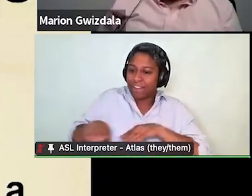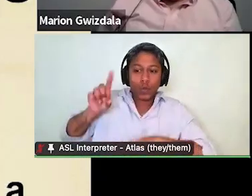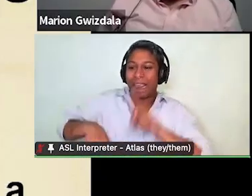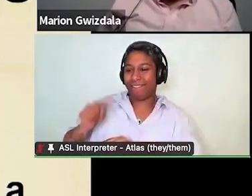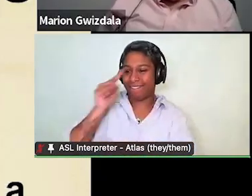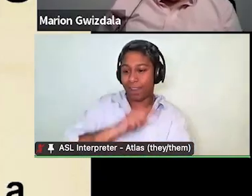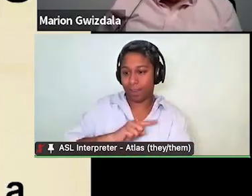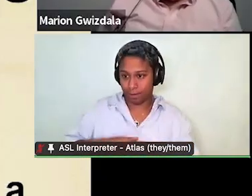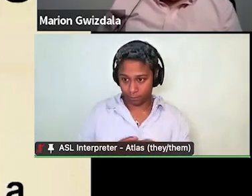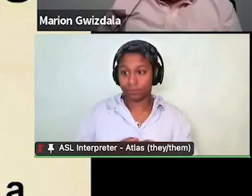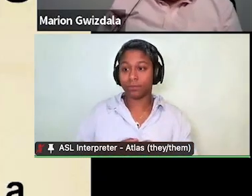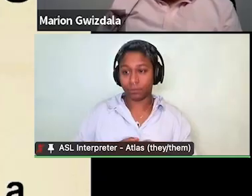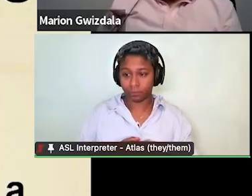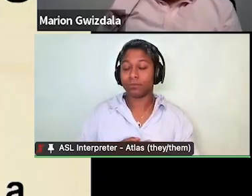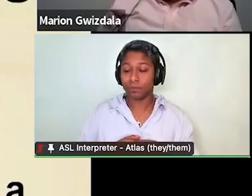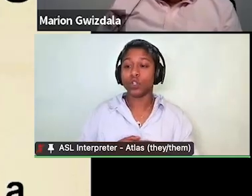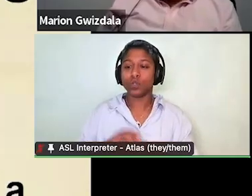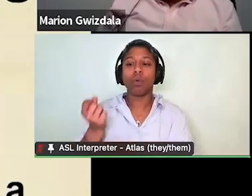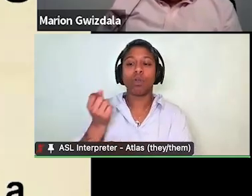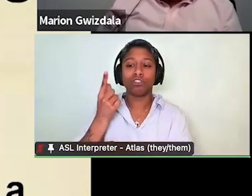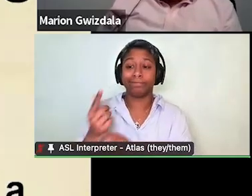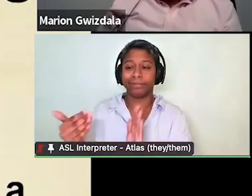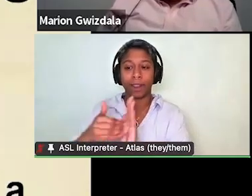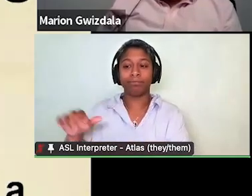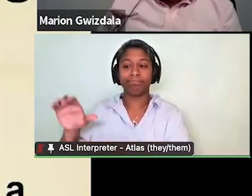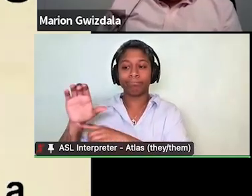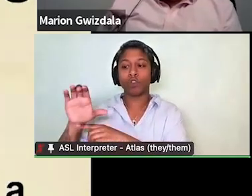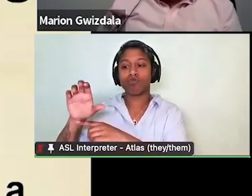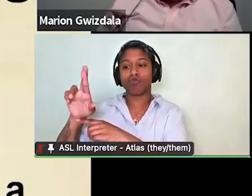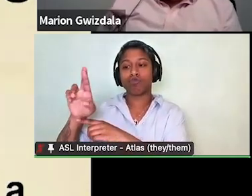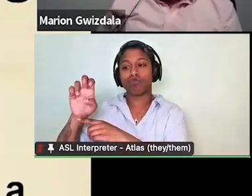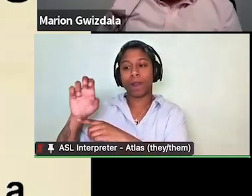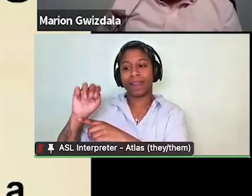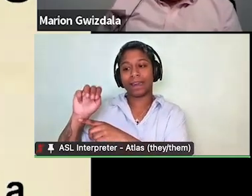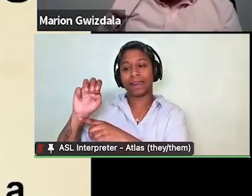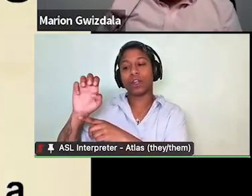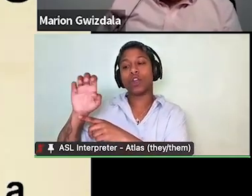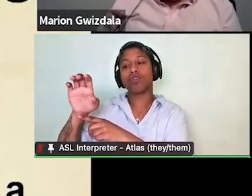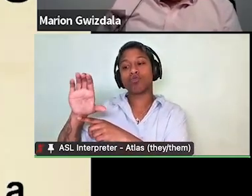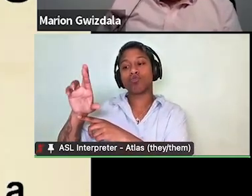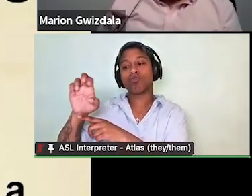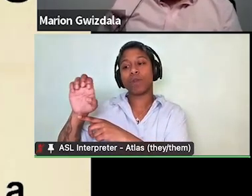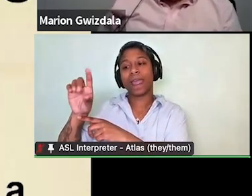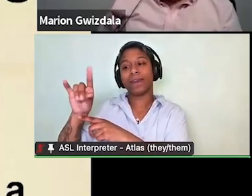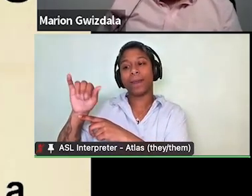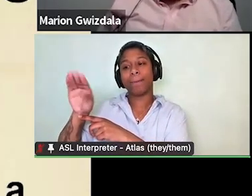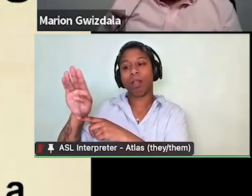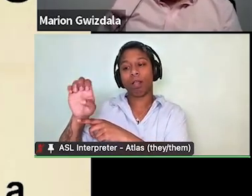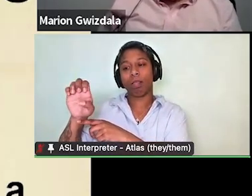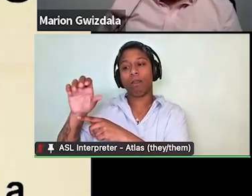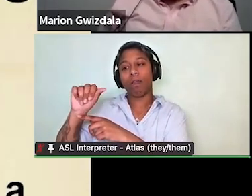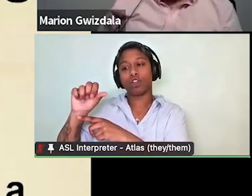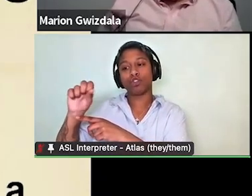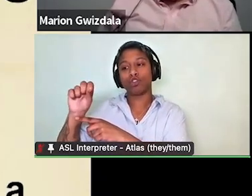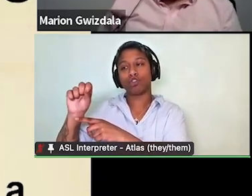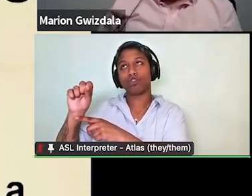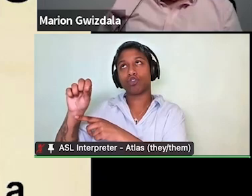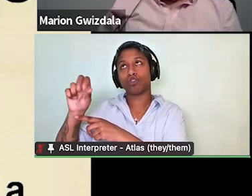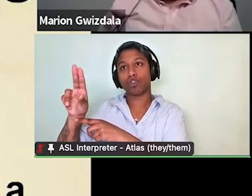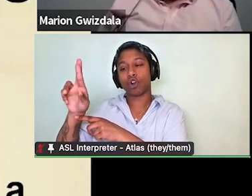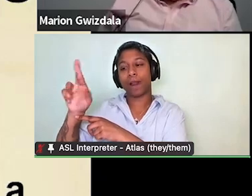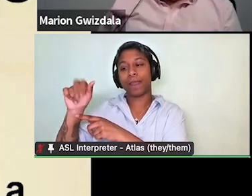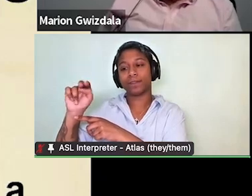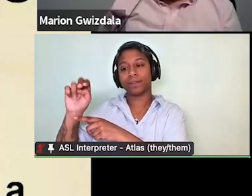credible assurance. So as you ask the questions, the real question is it really